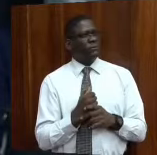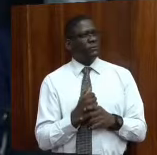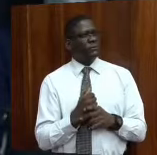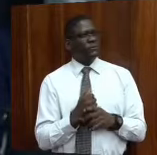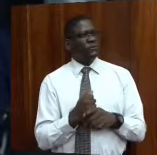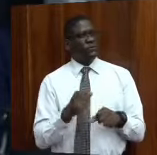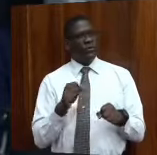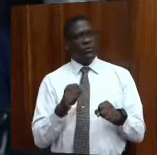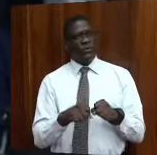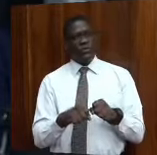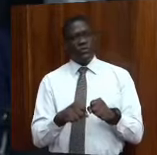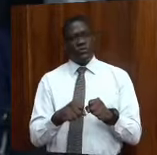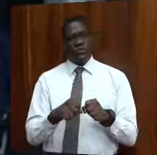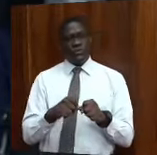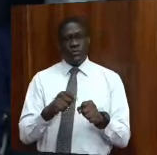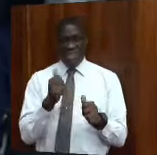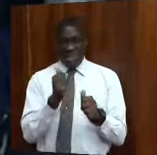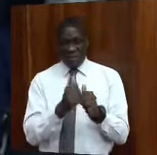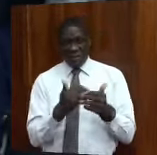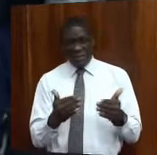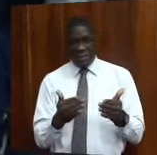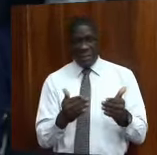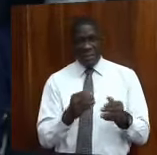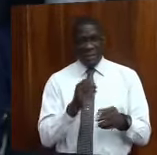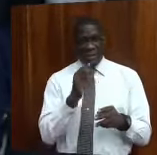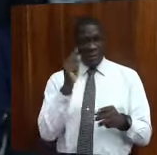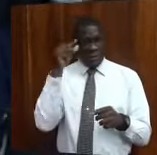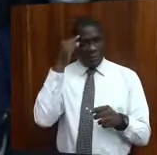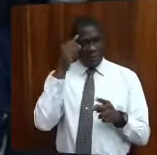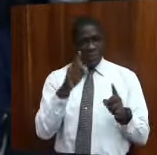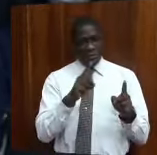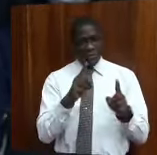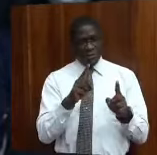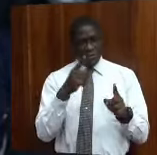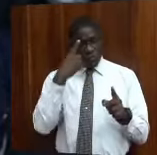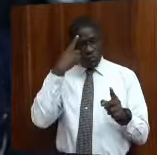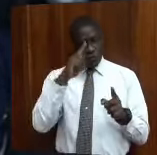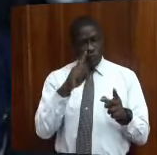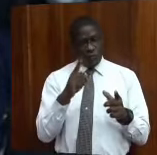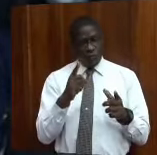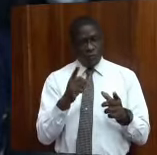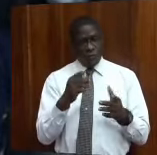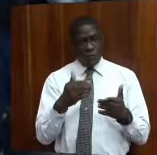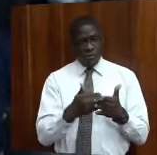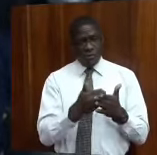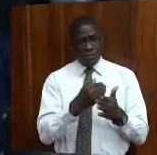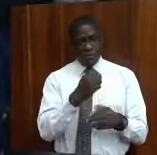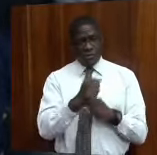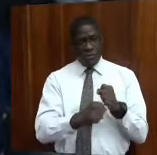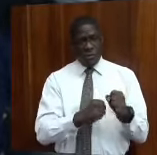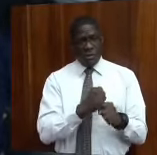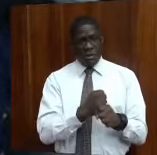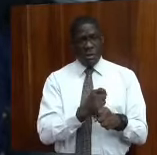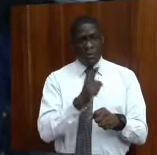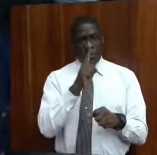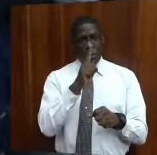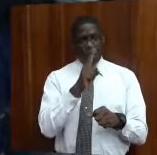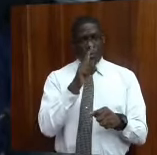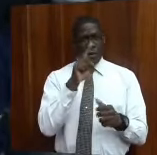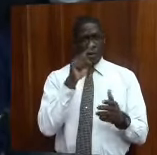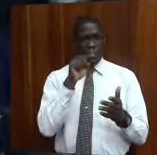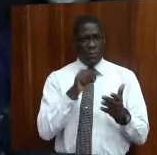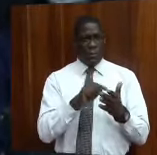estimates for 2021-2022. Disbursements from loans totaling 425.38 million, comprising